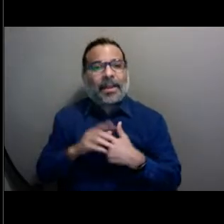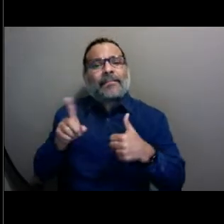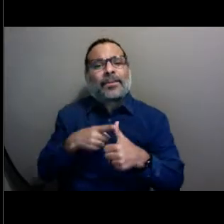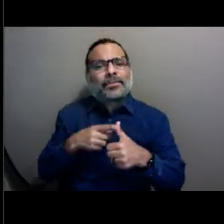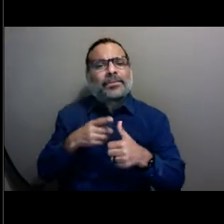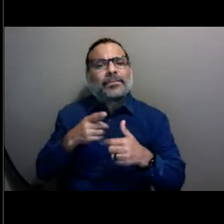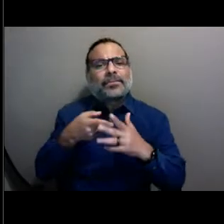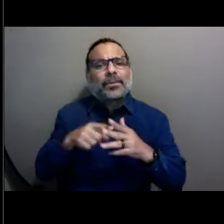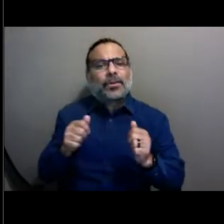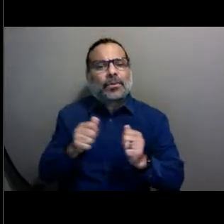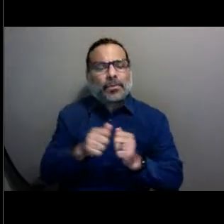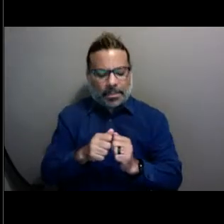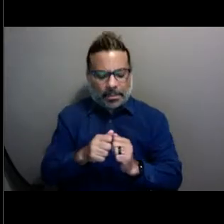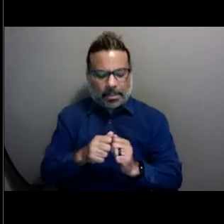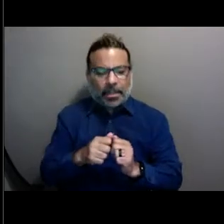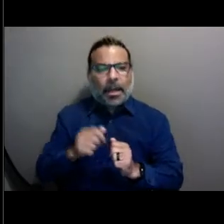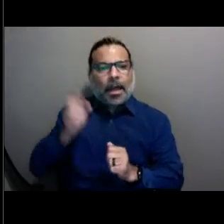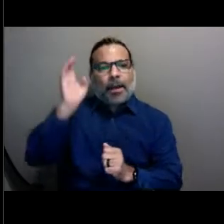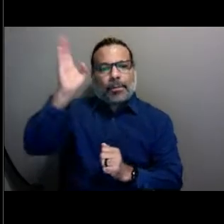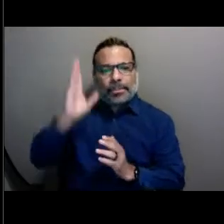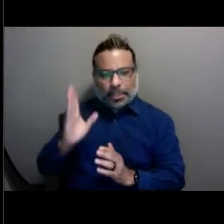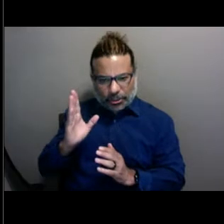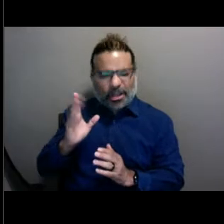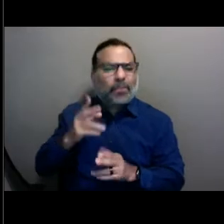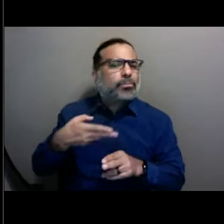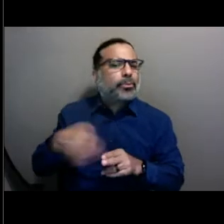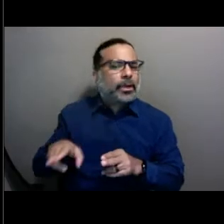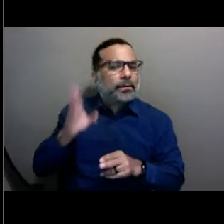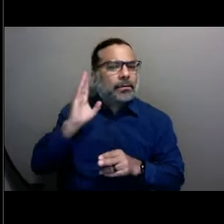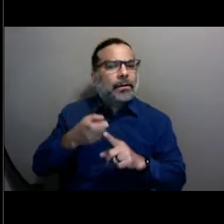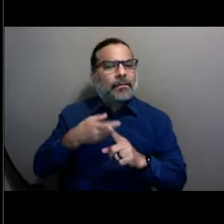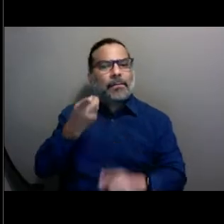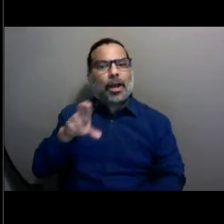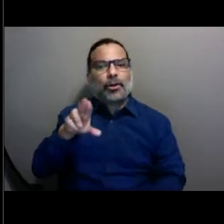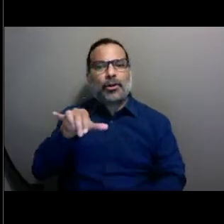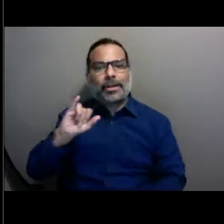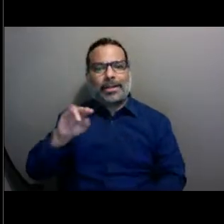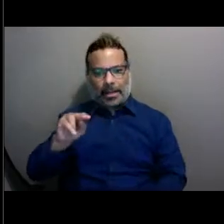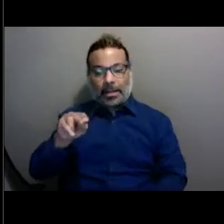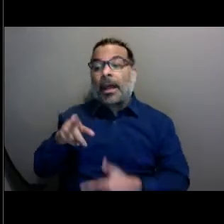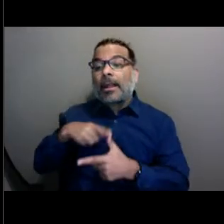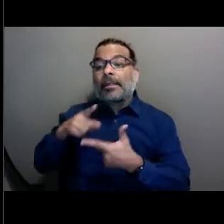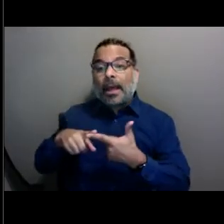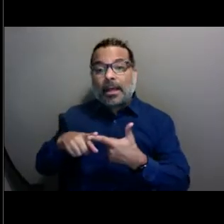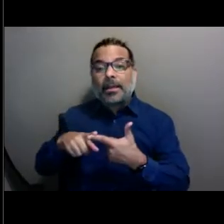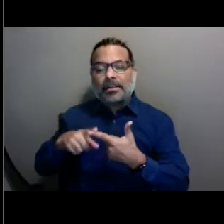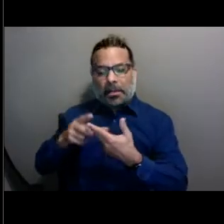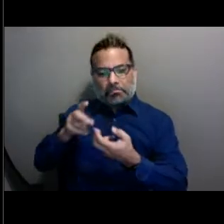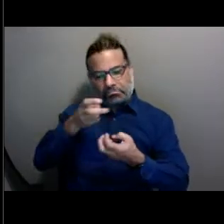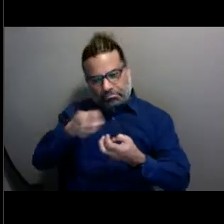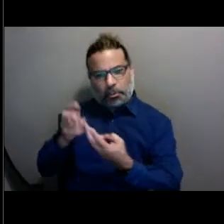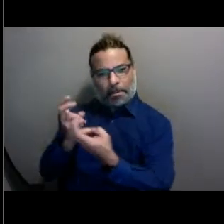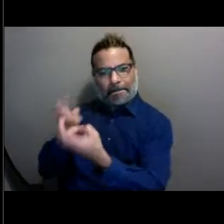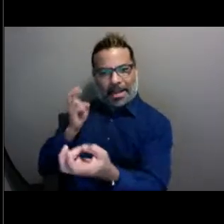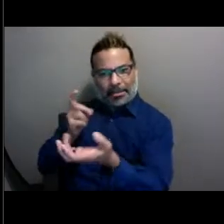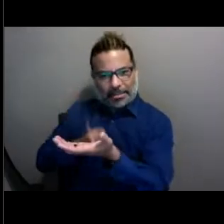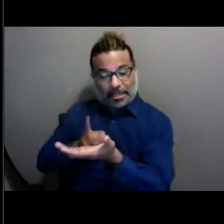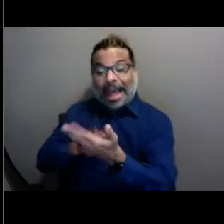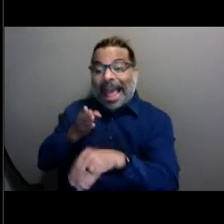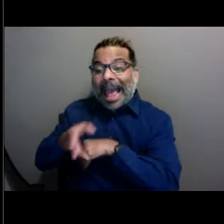with a presentation, a brief one from Dr. Yin. Then we'll move into panel discussions. After the